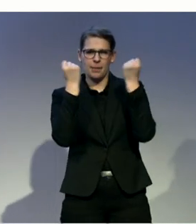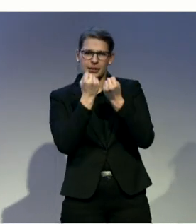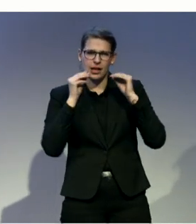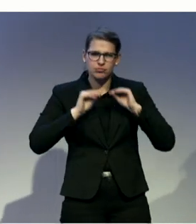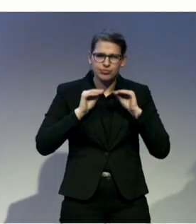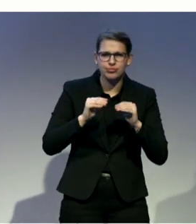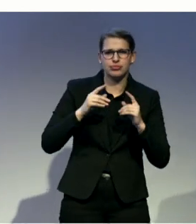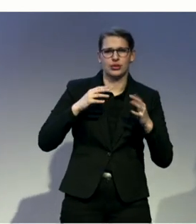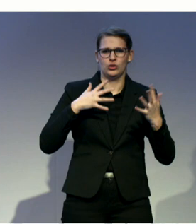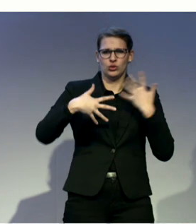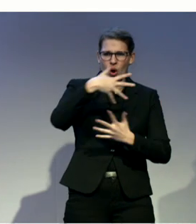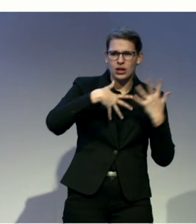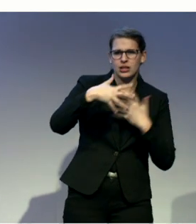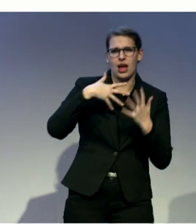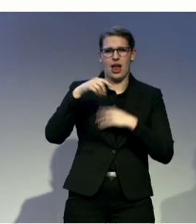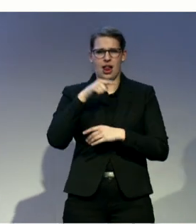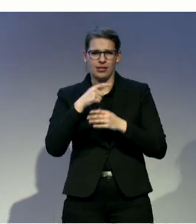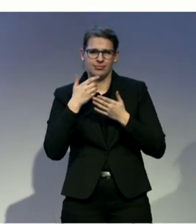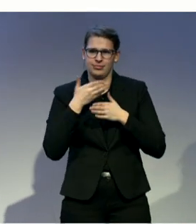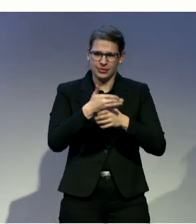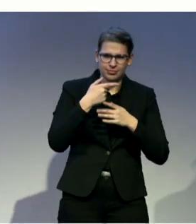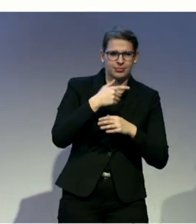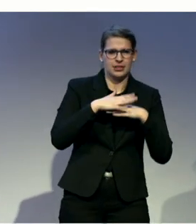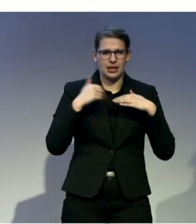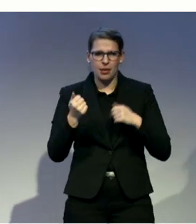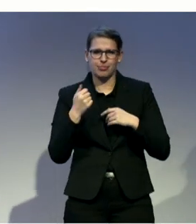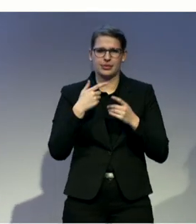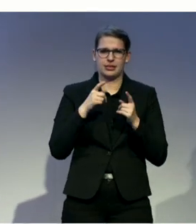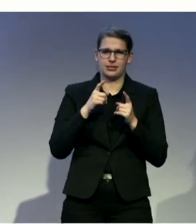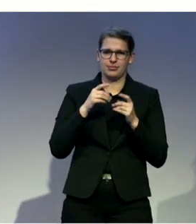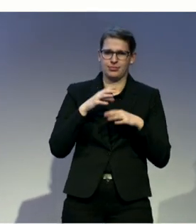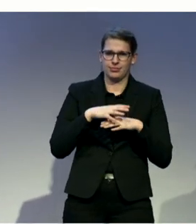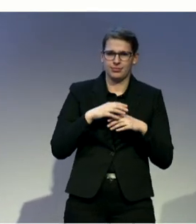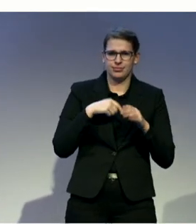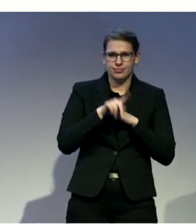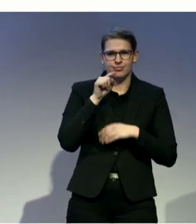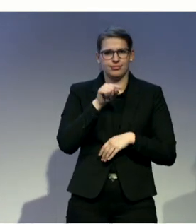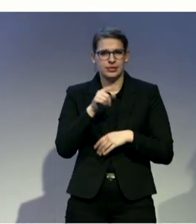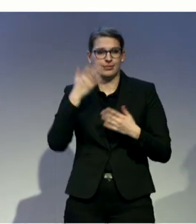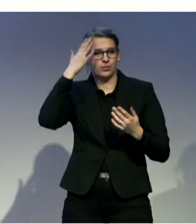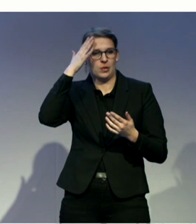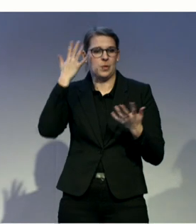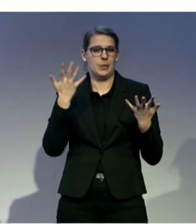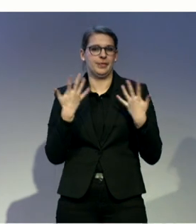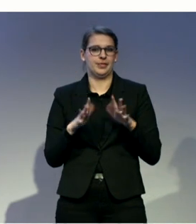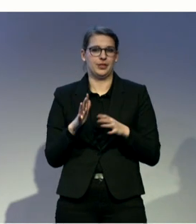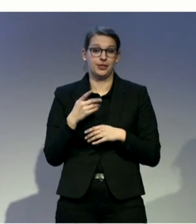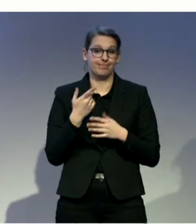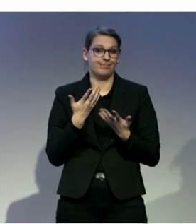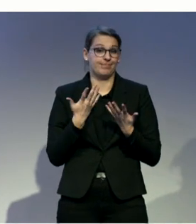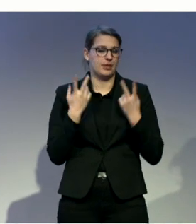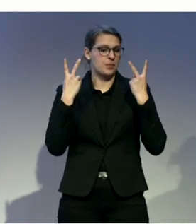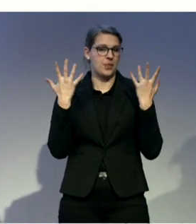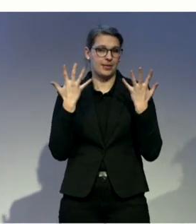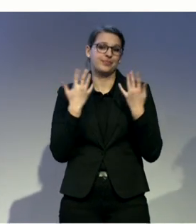entrepreneurship. Why? Because I said that it's my story about love. Many years ago, I fell in love with